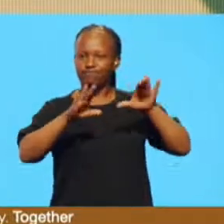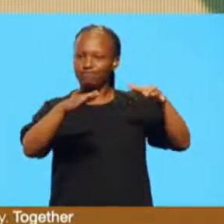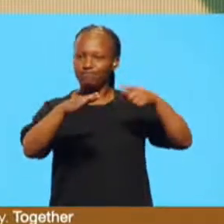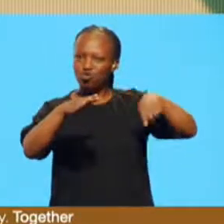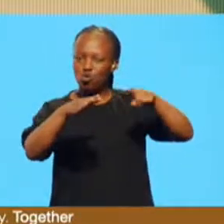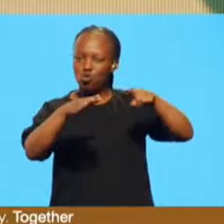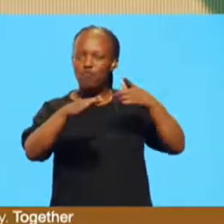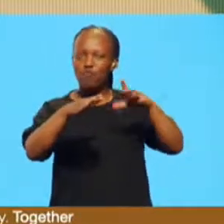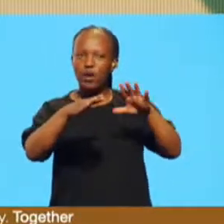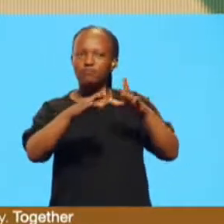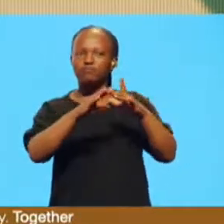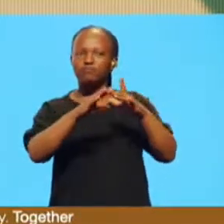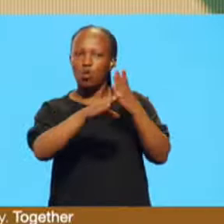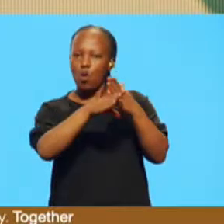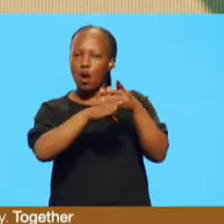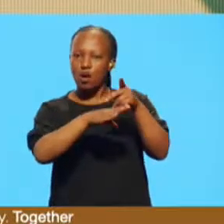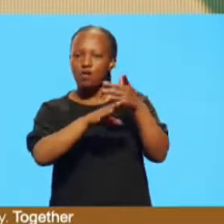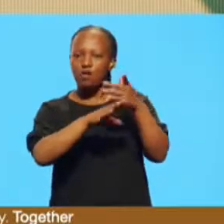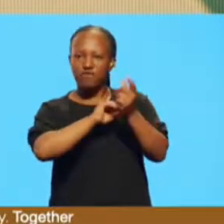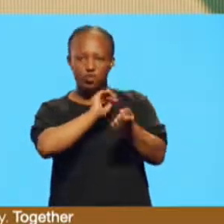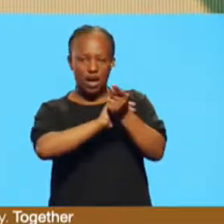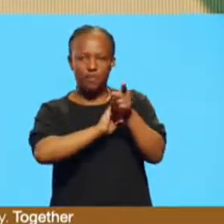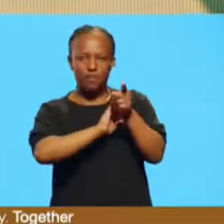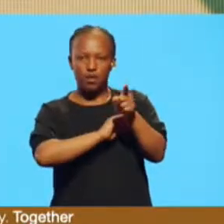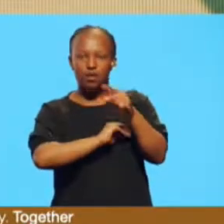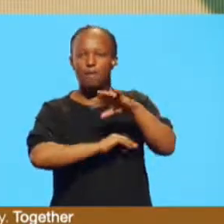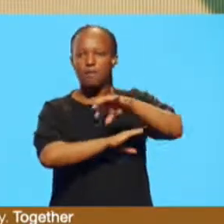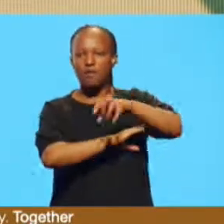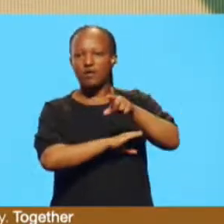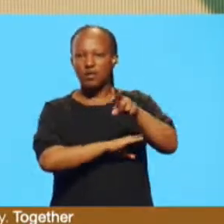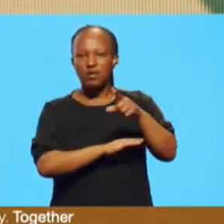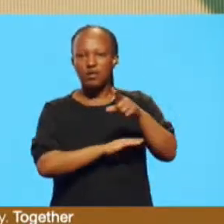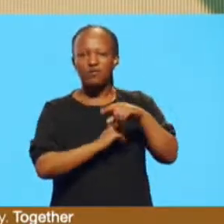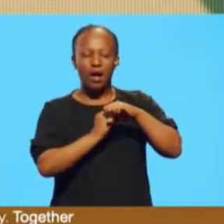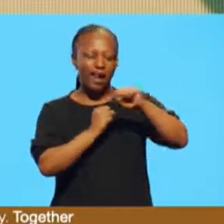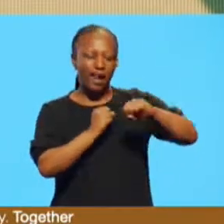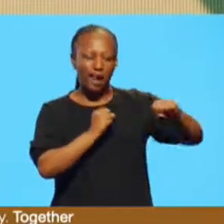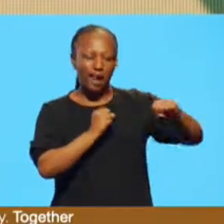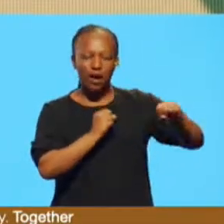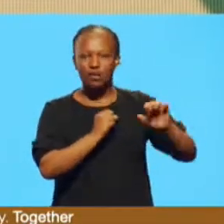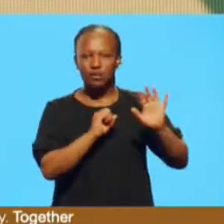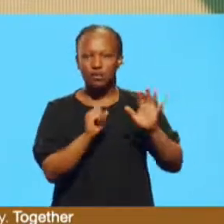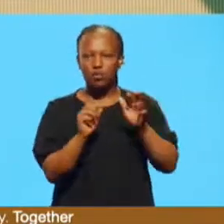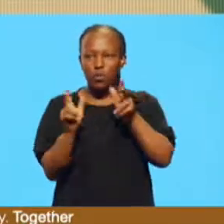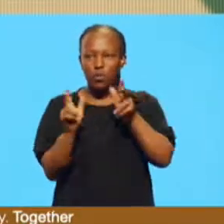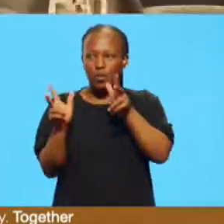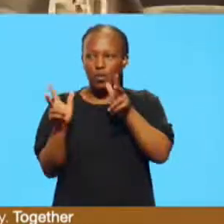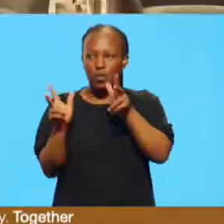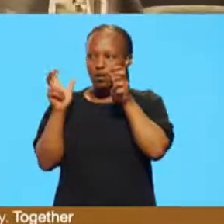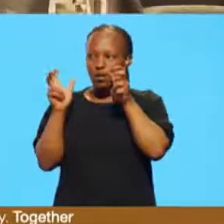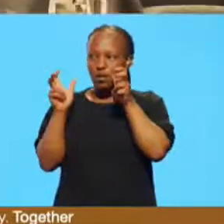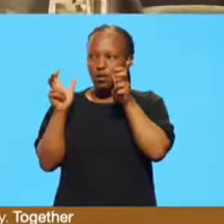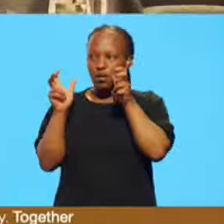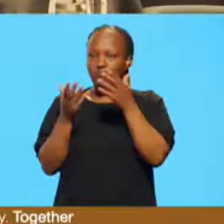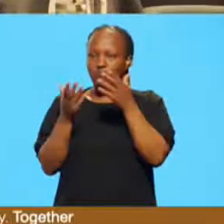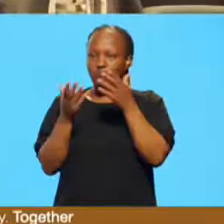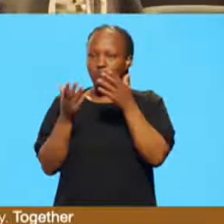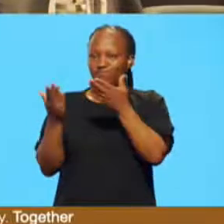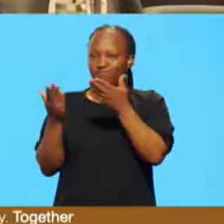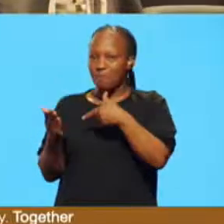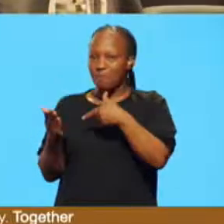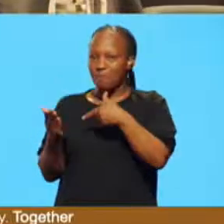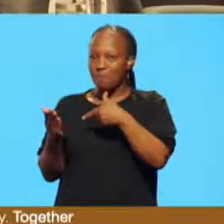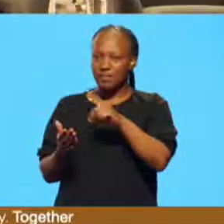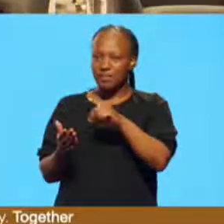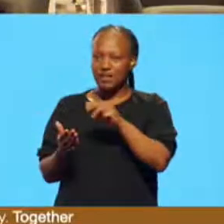happened in the province, without diluting stories, but I'm sure we'll learn quite a lot. Over to you, Mam Dlamini. Thank you. Welcome on